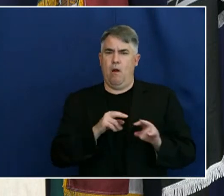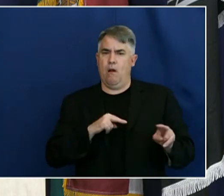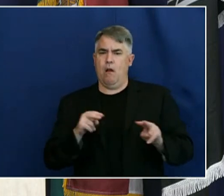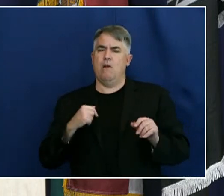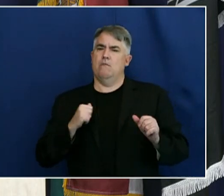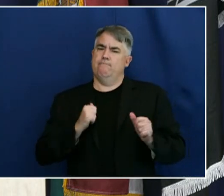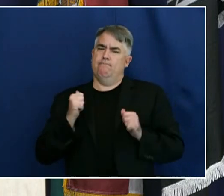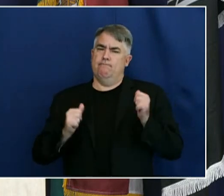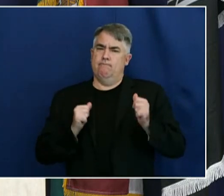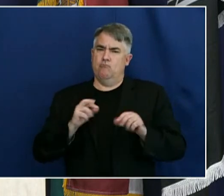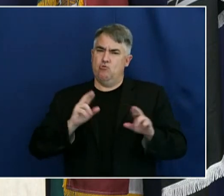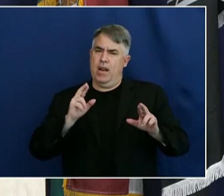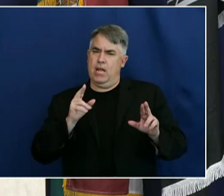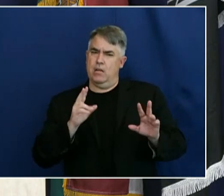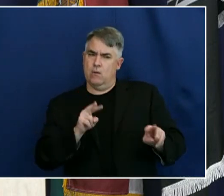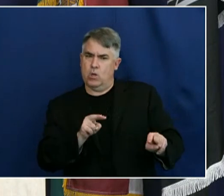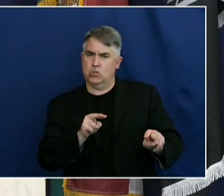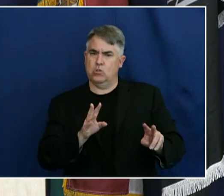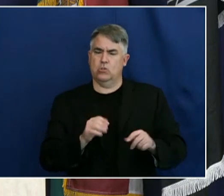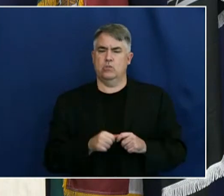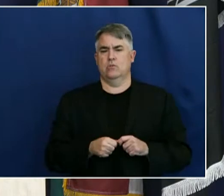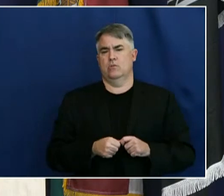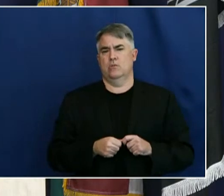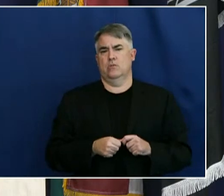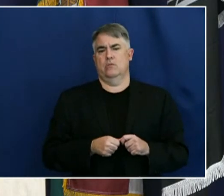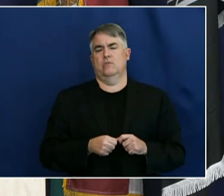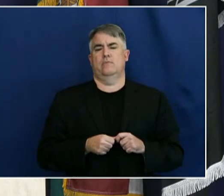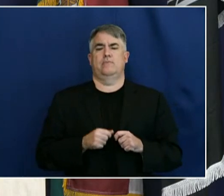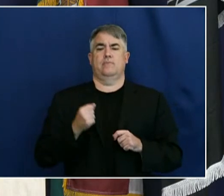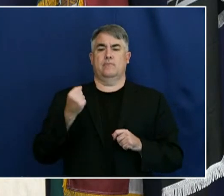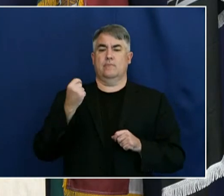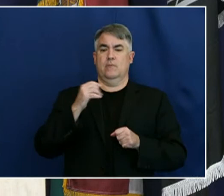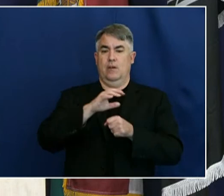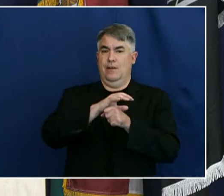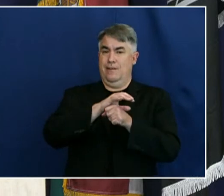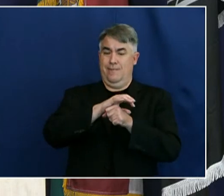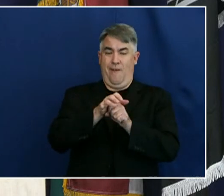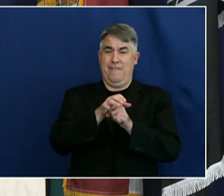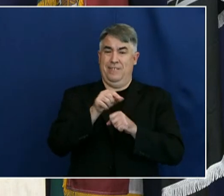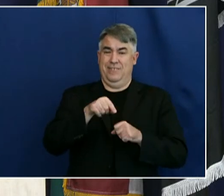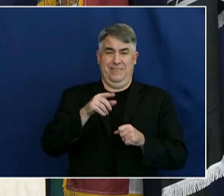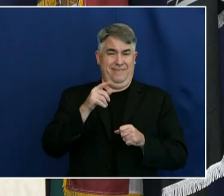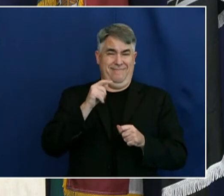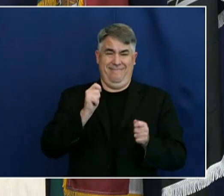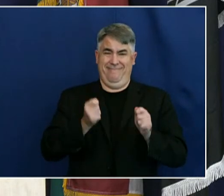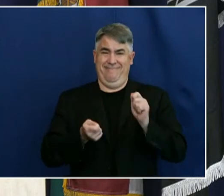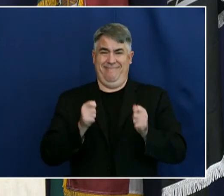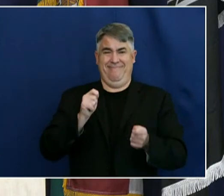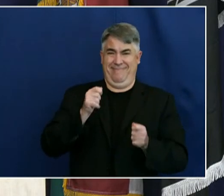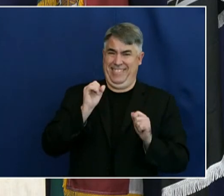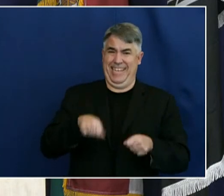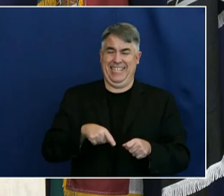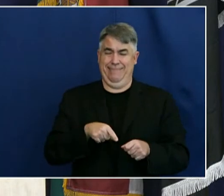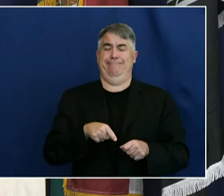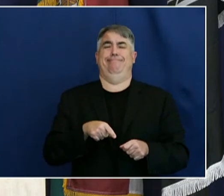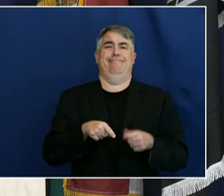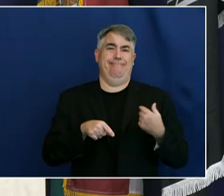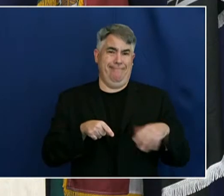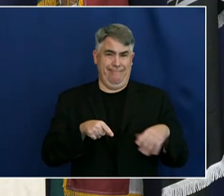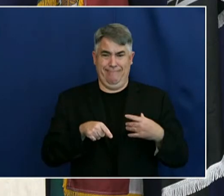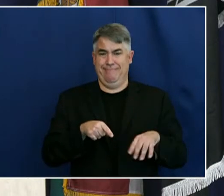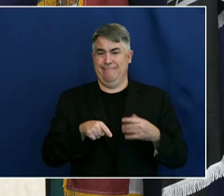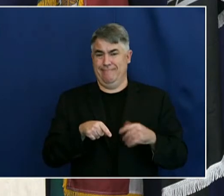that this is one of the viruses or variants that's been detected in the world and has now been detected for the first time in San